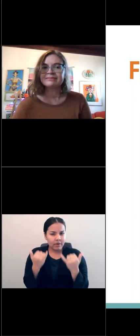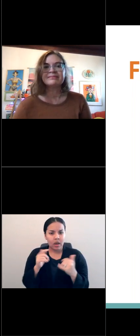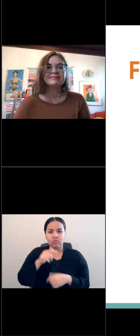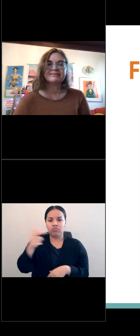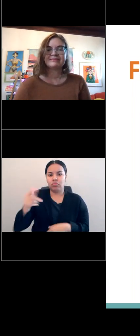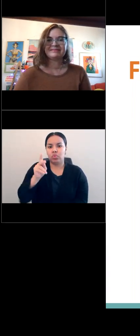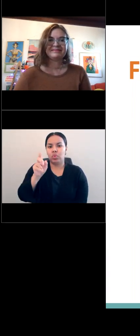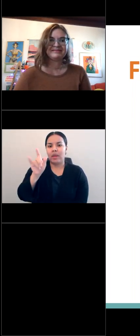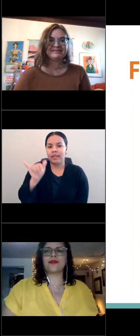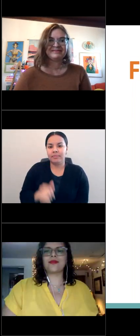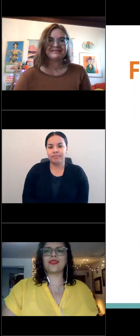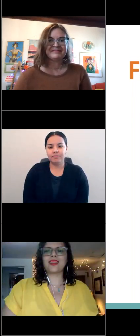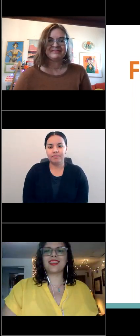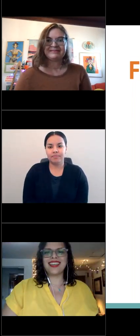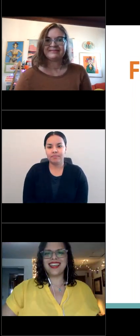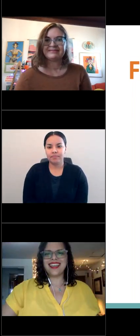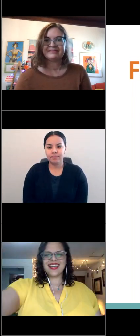now.